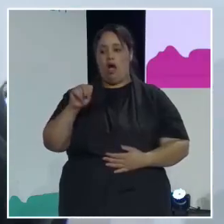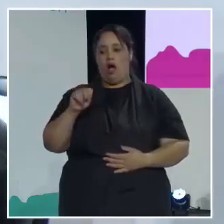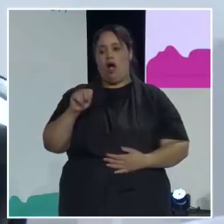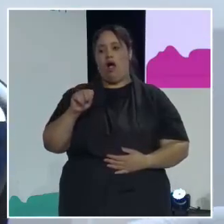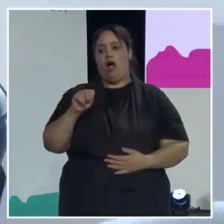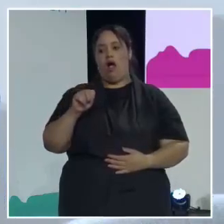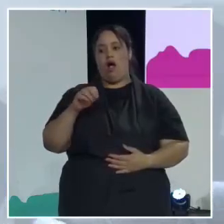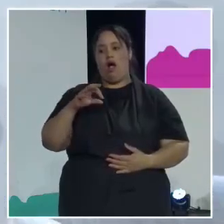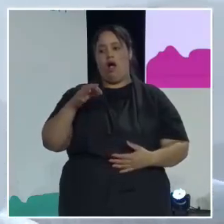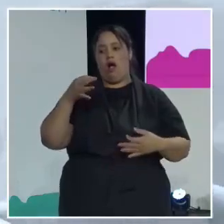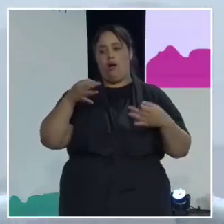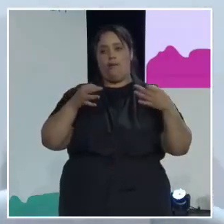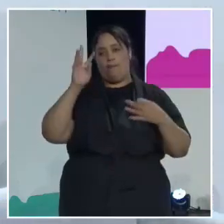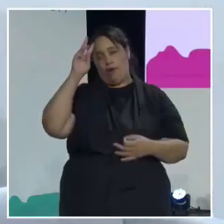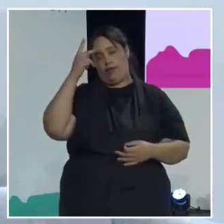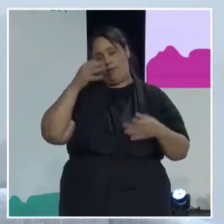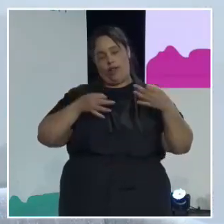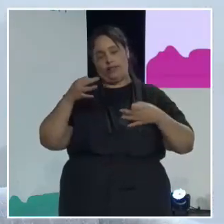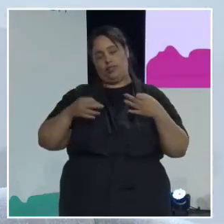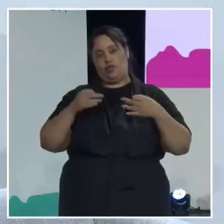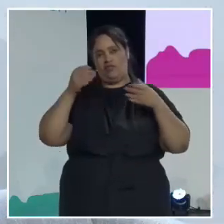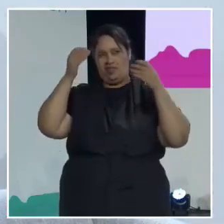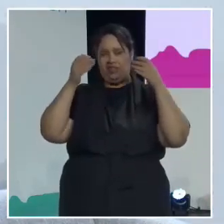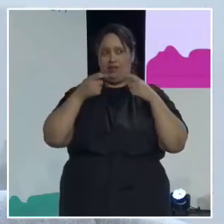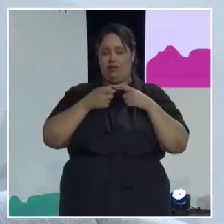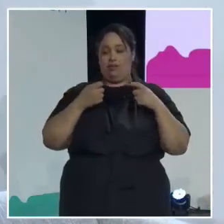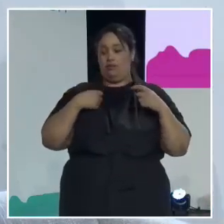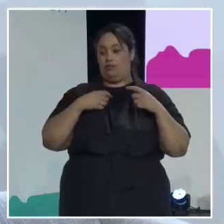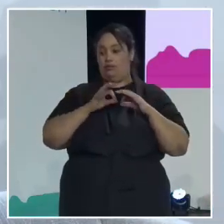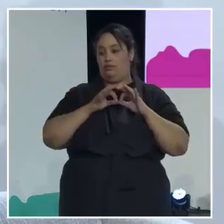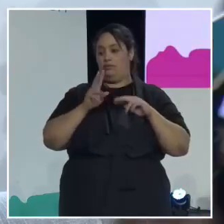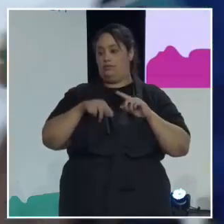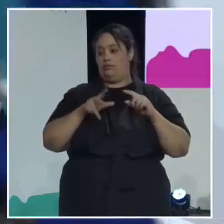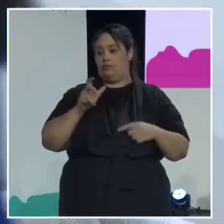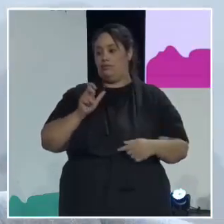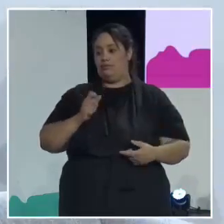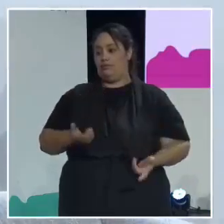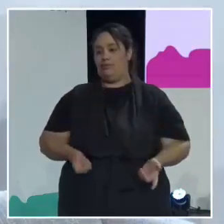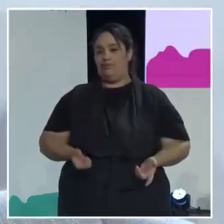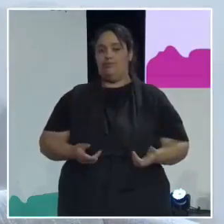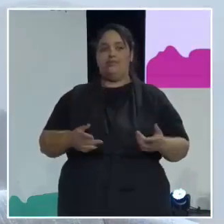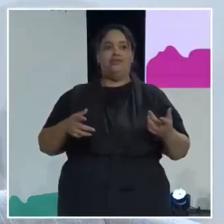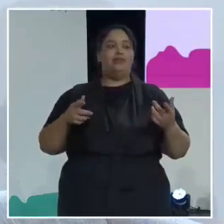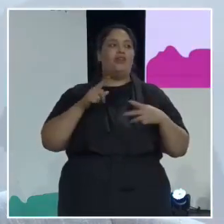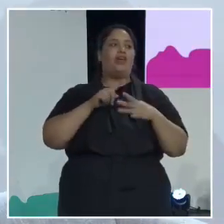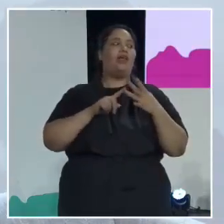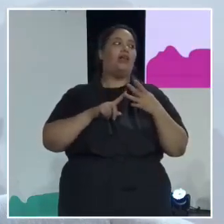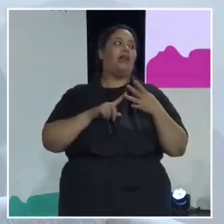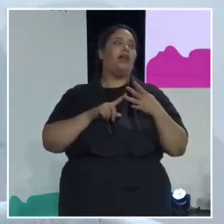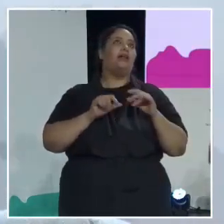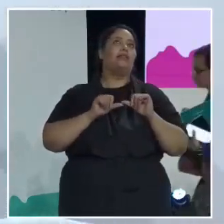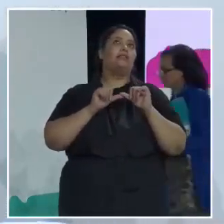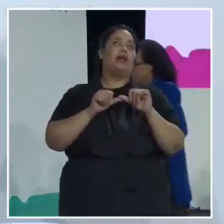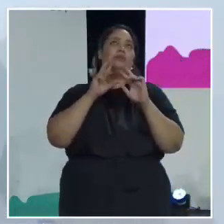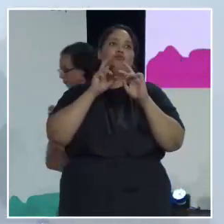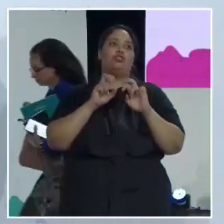the politics of innovation and public value at University College London, and Aniket Shah is the managing director and global head of ESG and sustainability